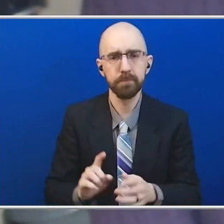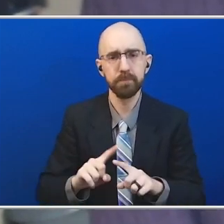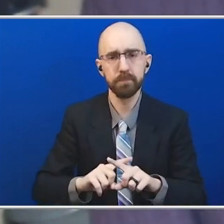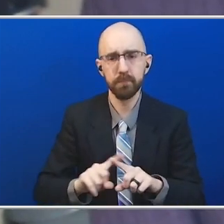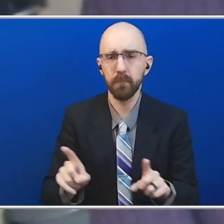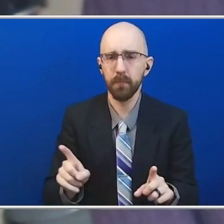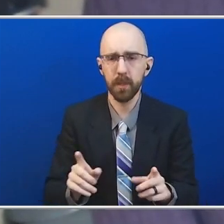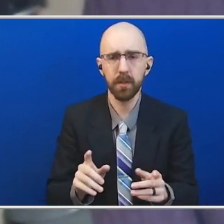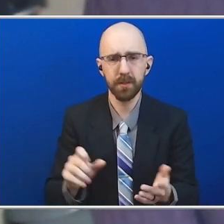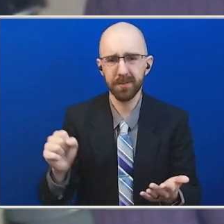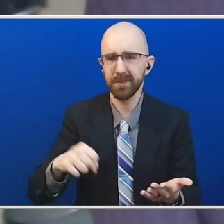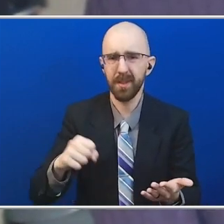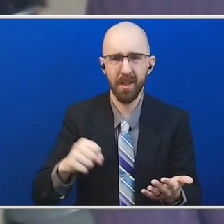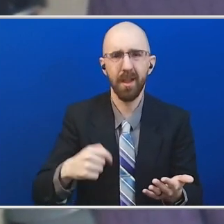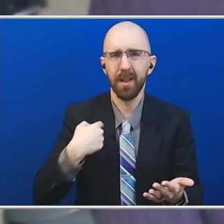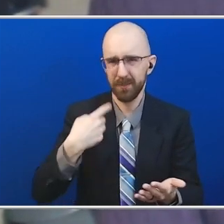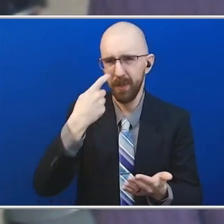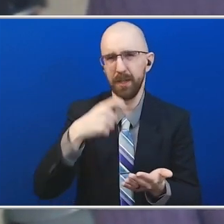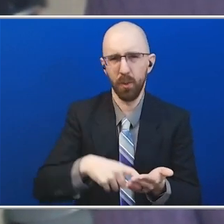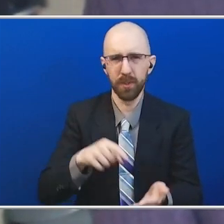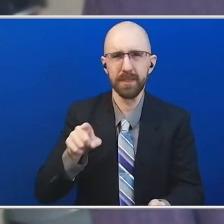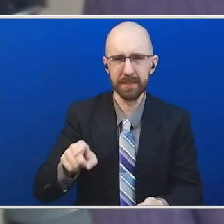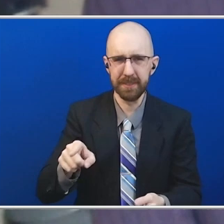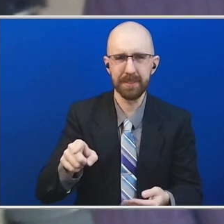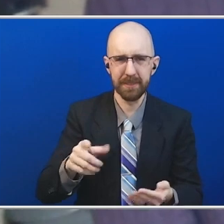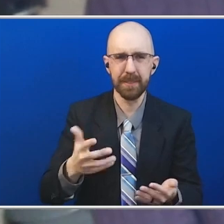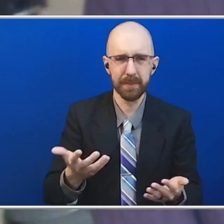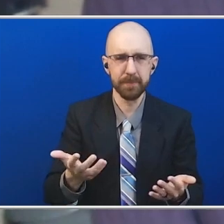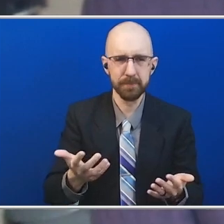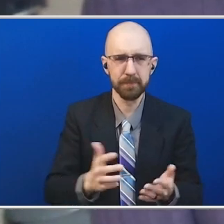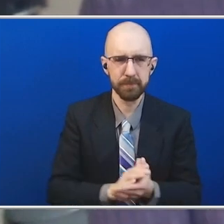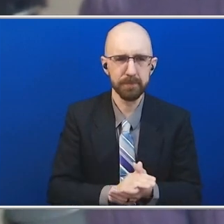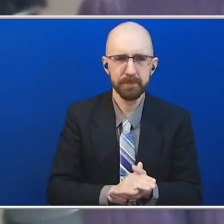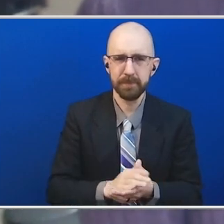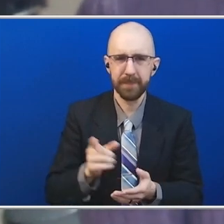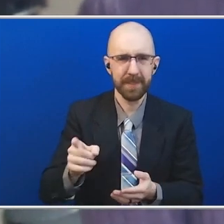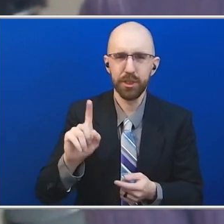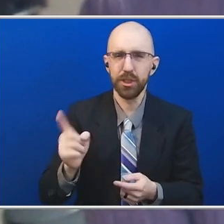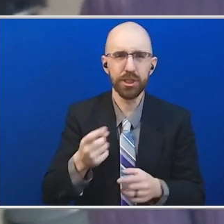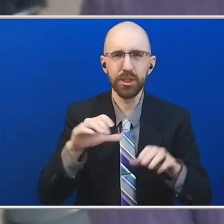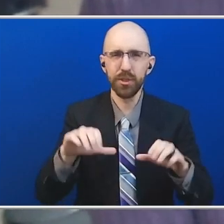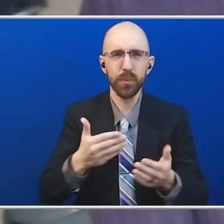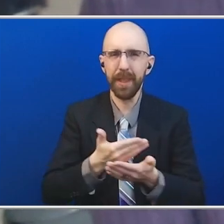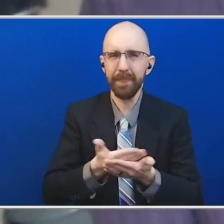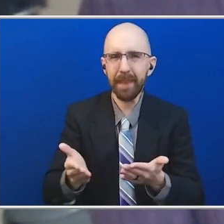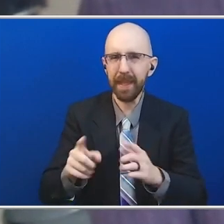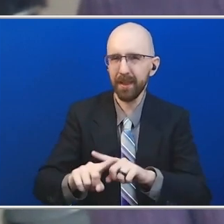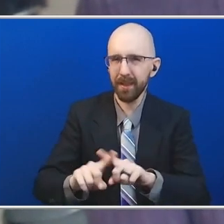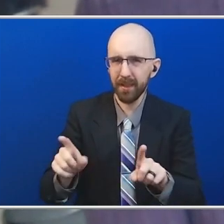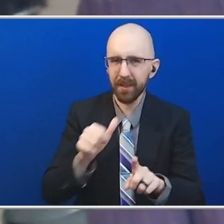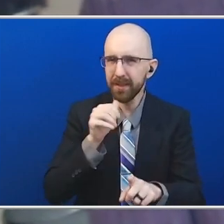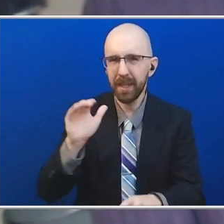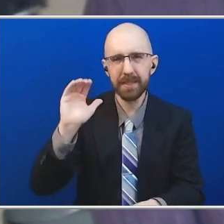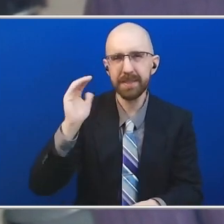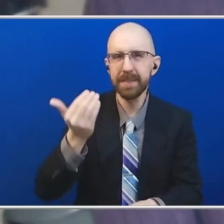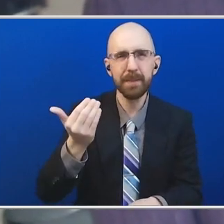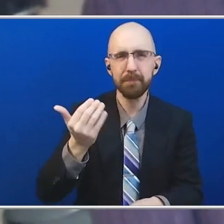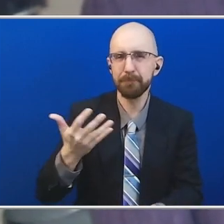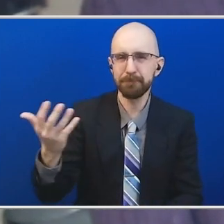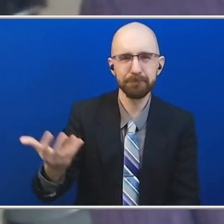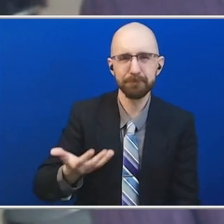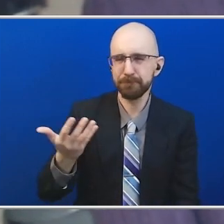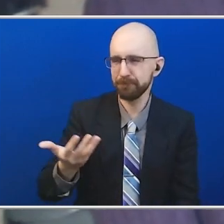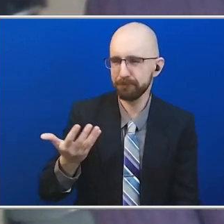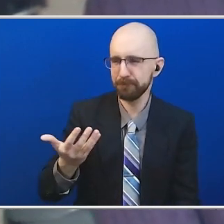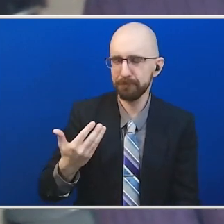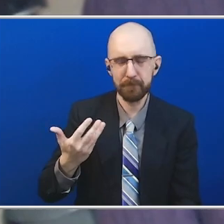yeah, that's what I noticed, was just he was just doing things that didn't seem like, it looked